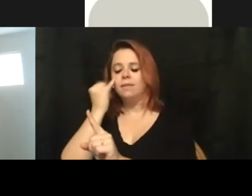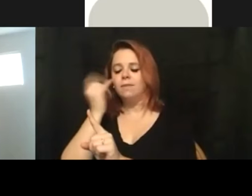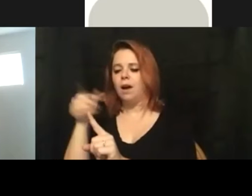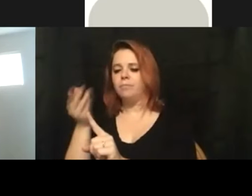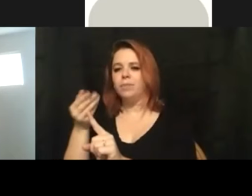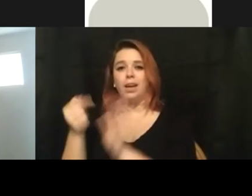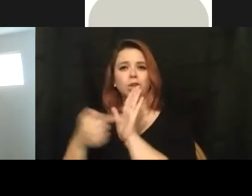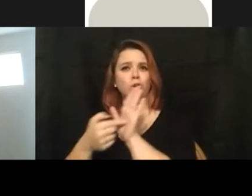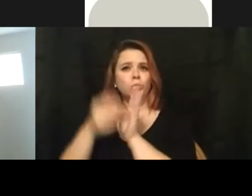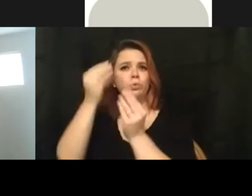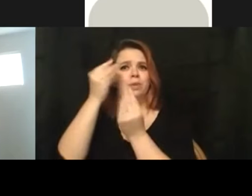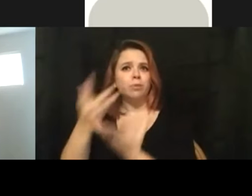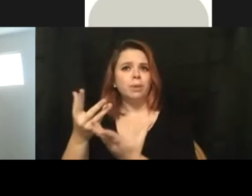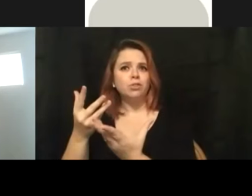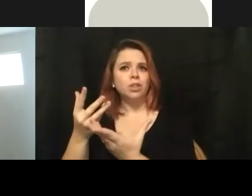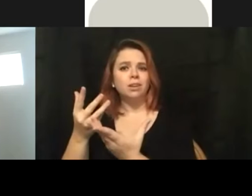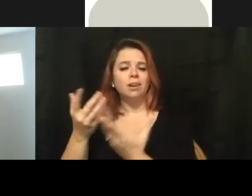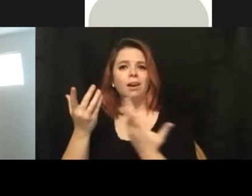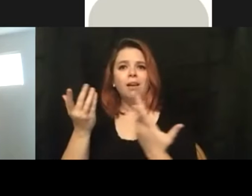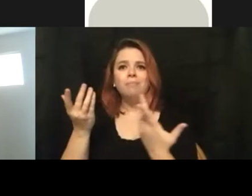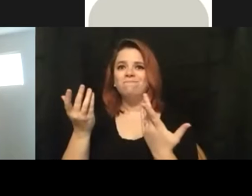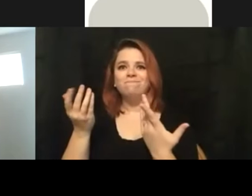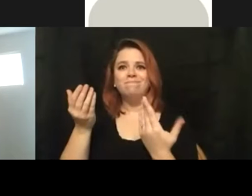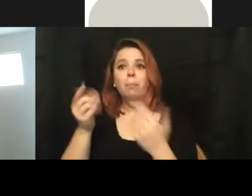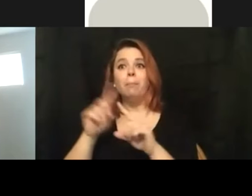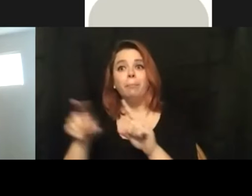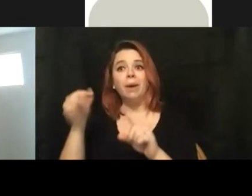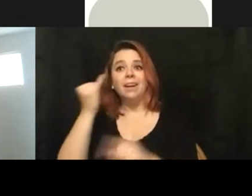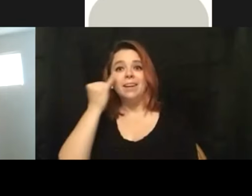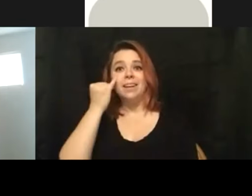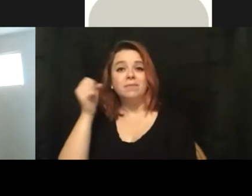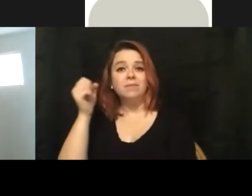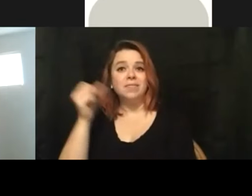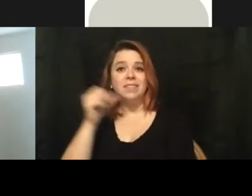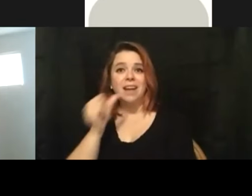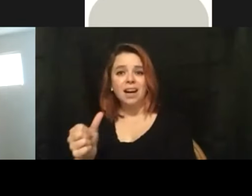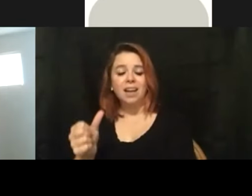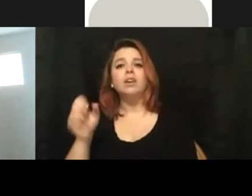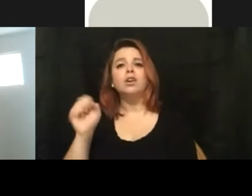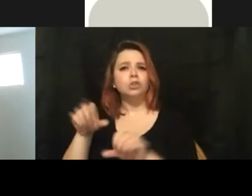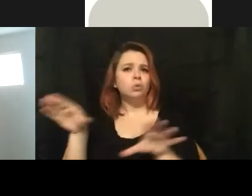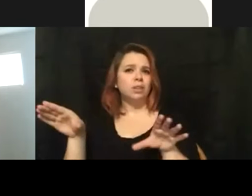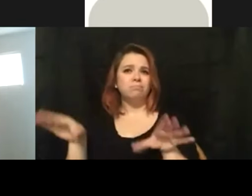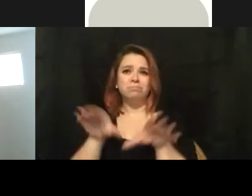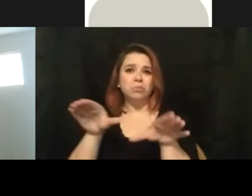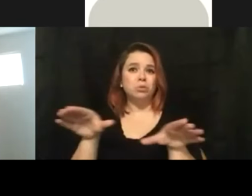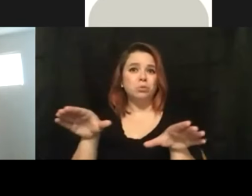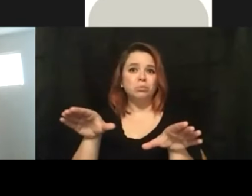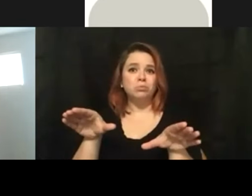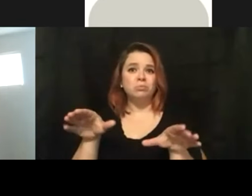shows you the information. But if it doesn't, then yeah, you can always go back and do the activity again.